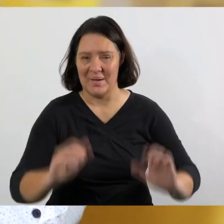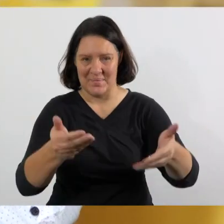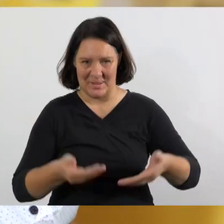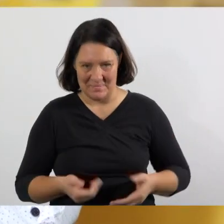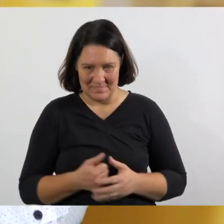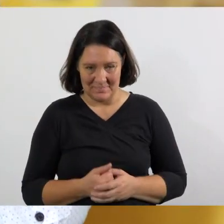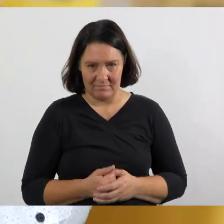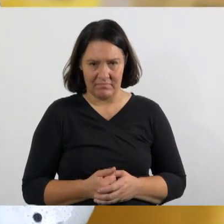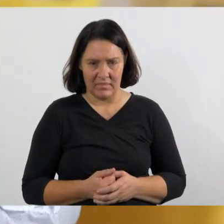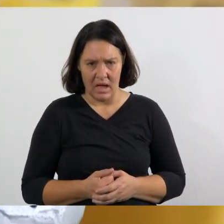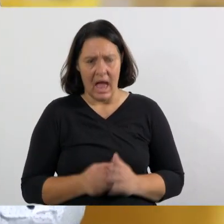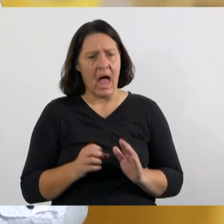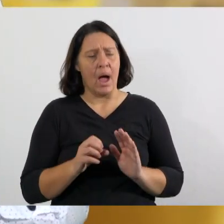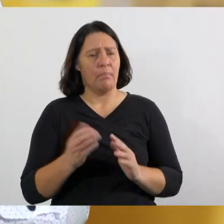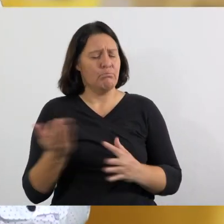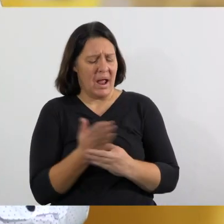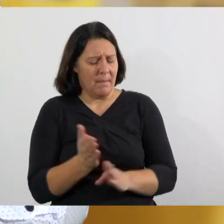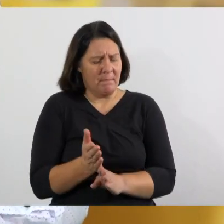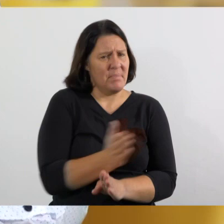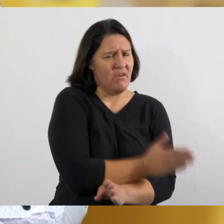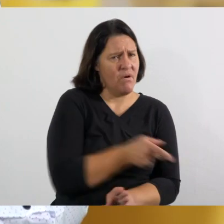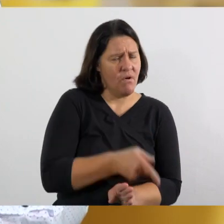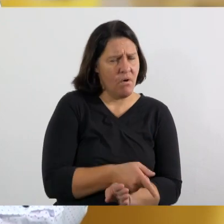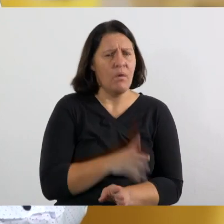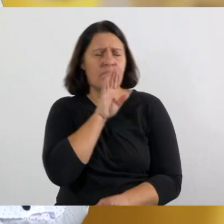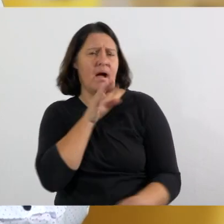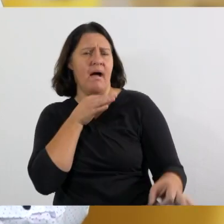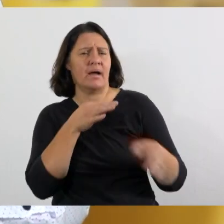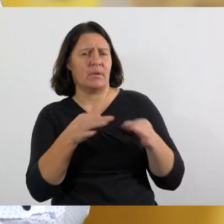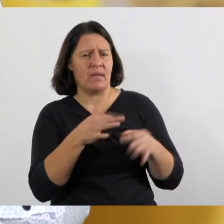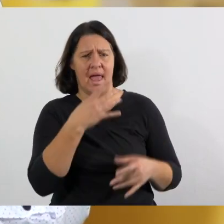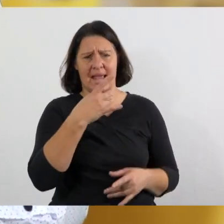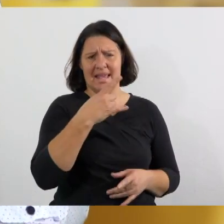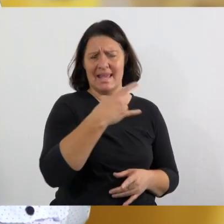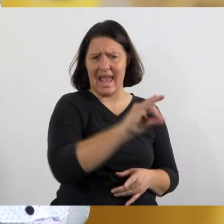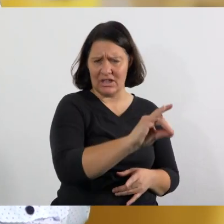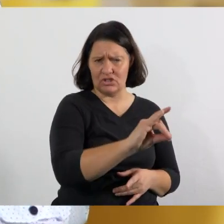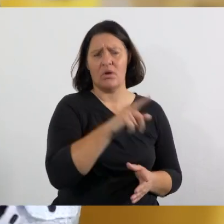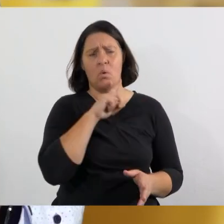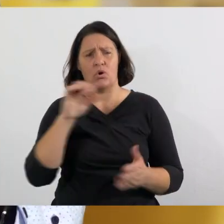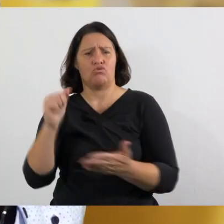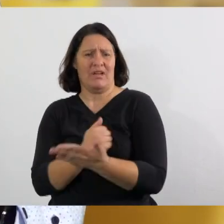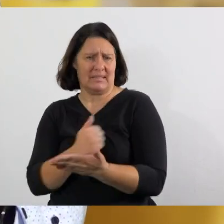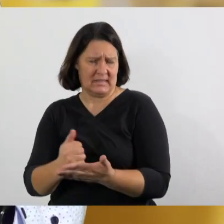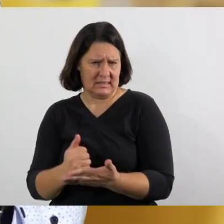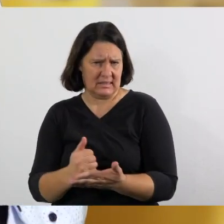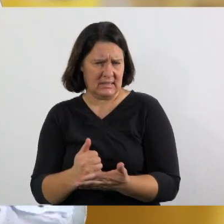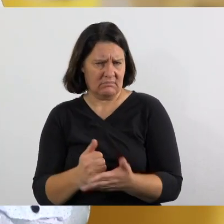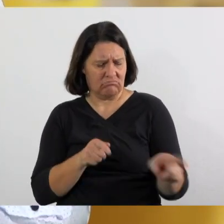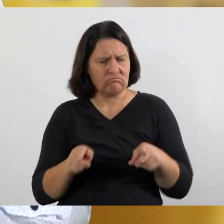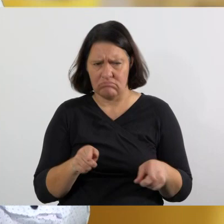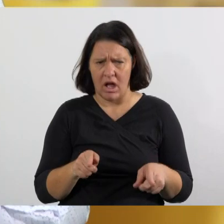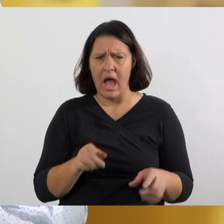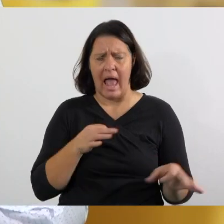Welcome back, dear learners. Before the ad break, we're able to define cash transactions as well as credit transactions. And